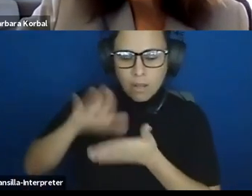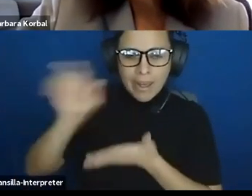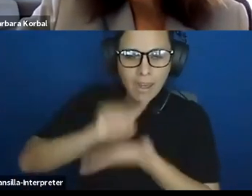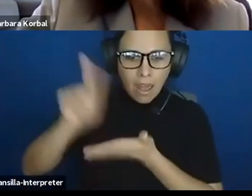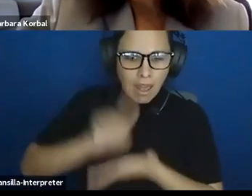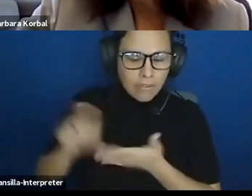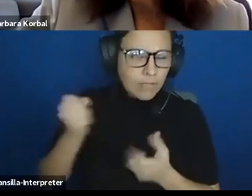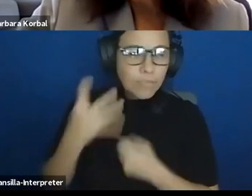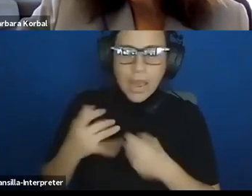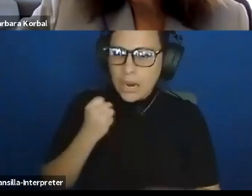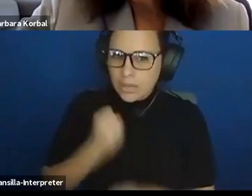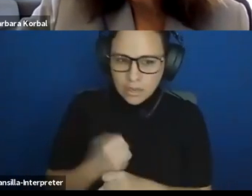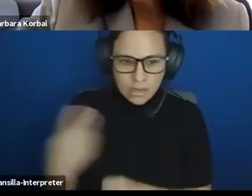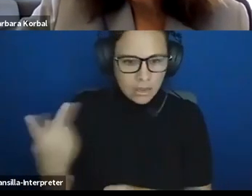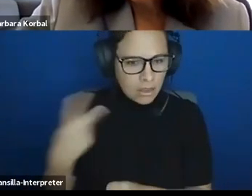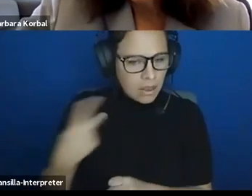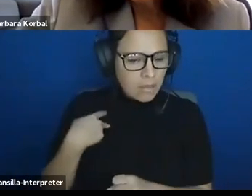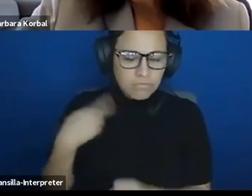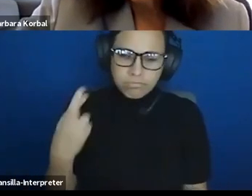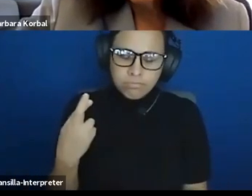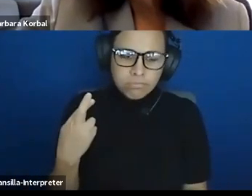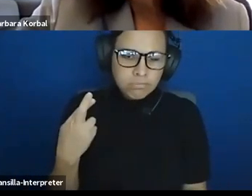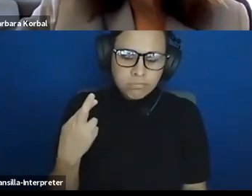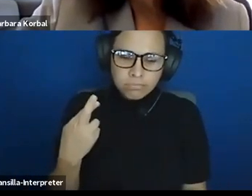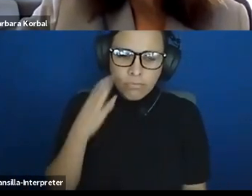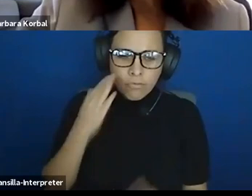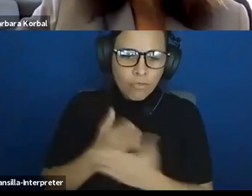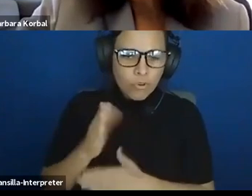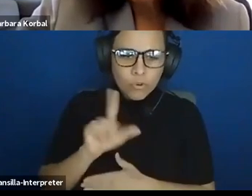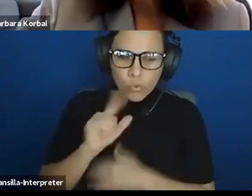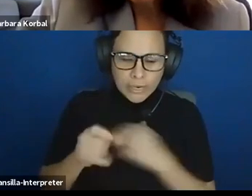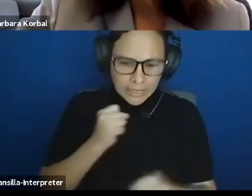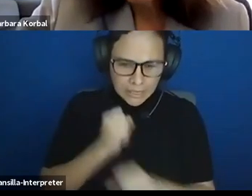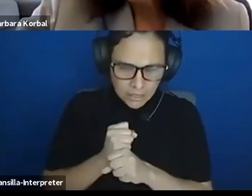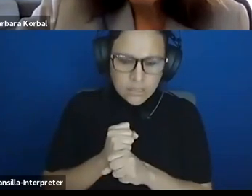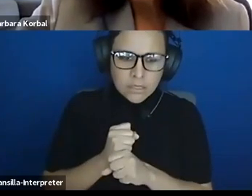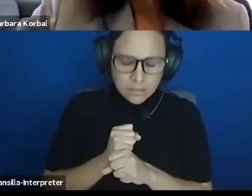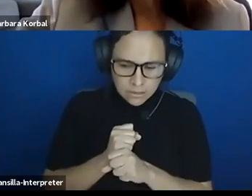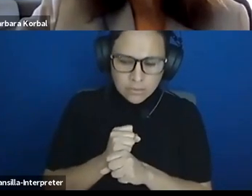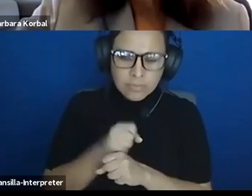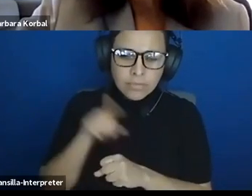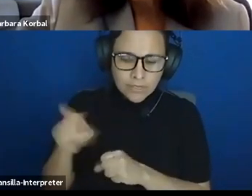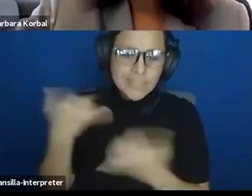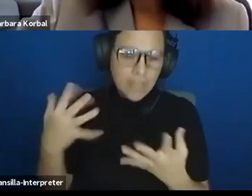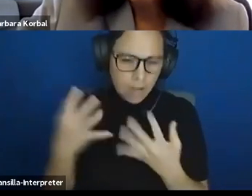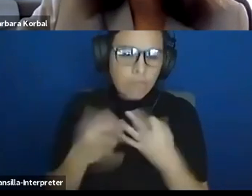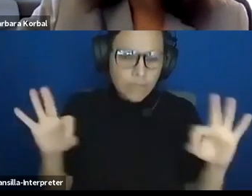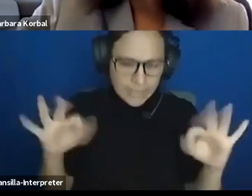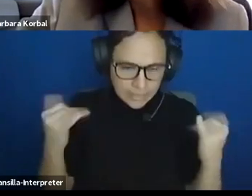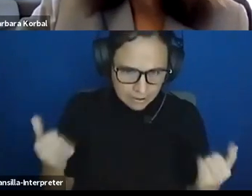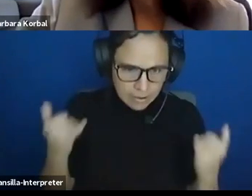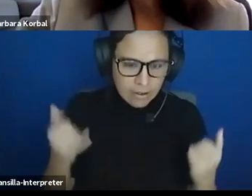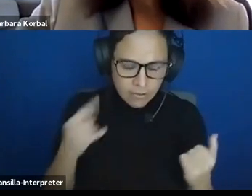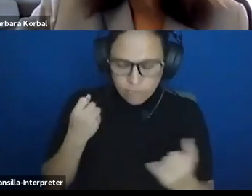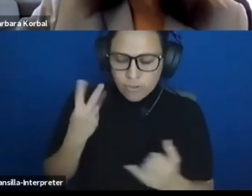many years. And we've had a close friendship for over 20 years. she's been out of prison now for a number